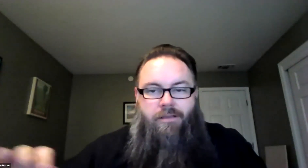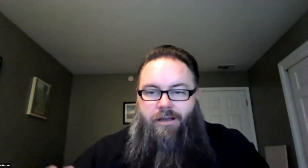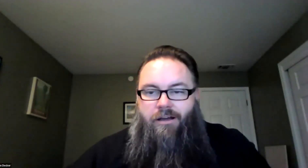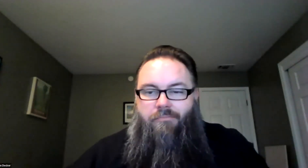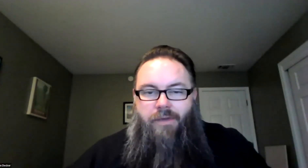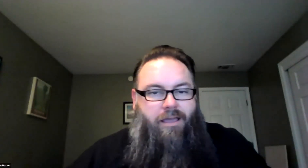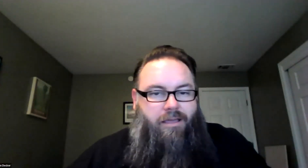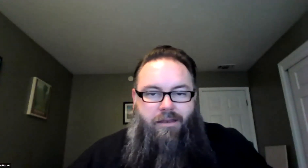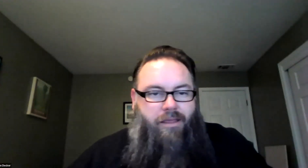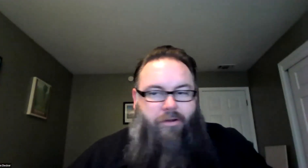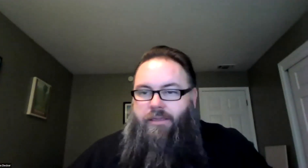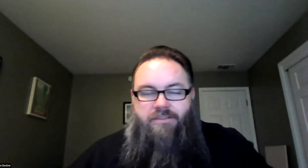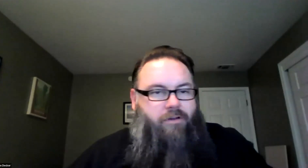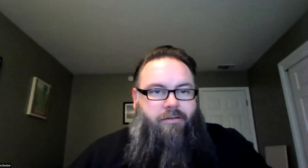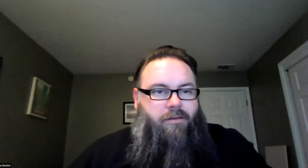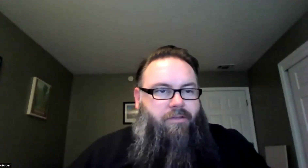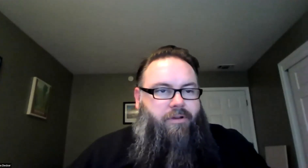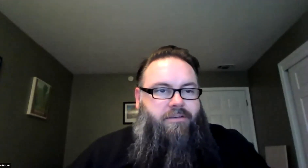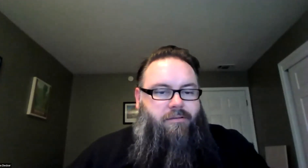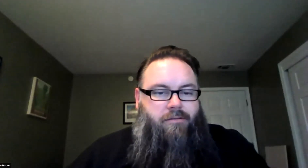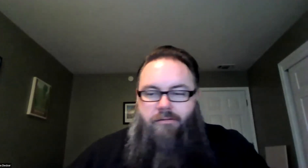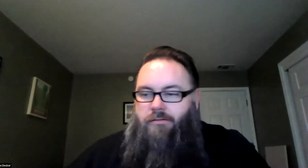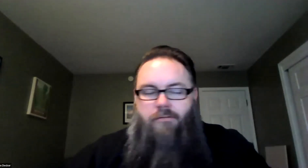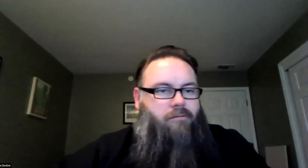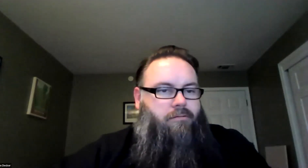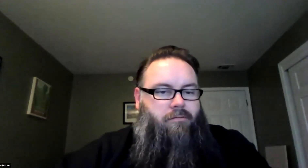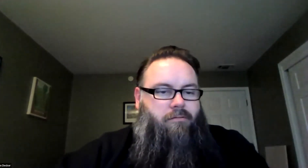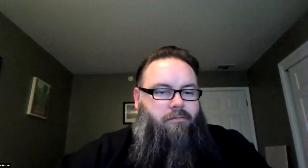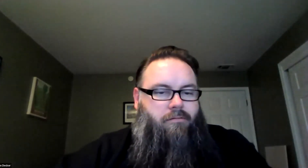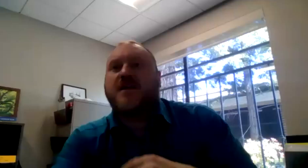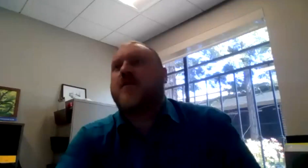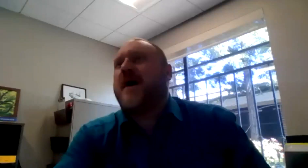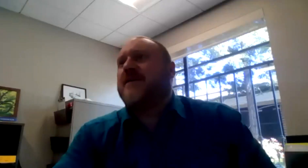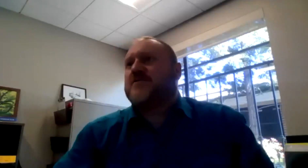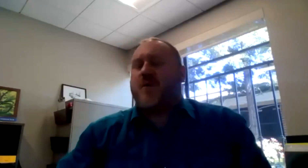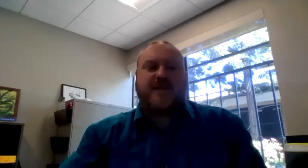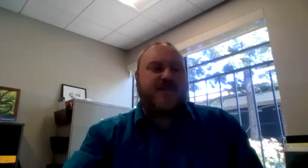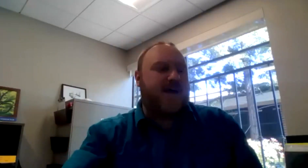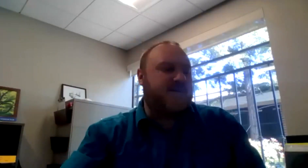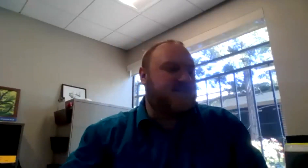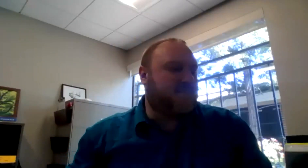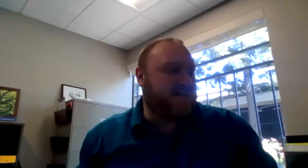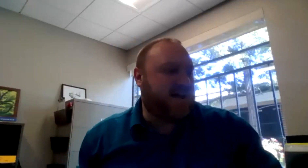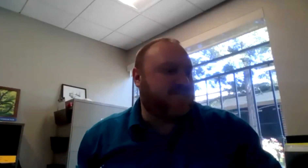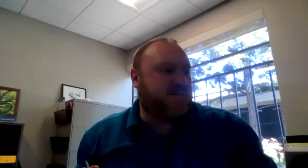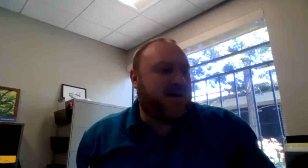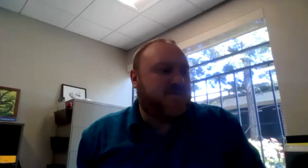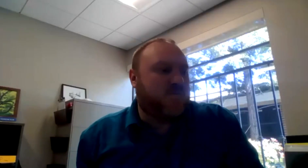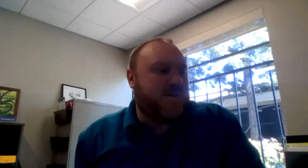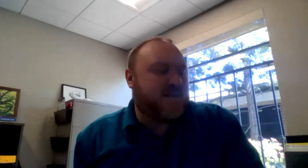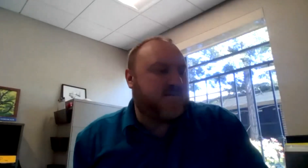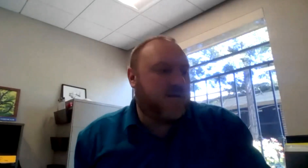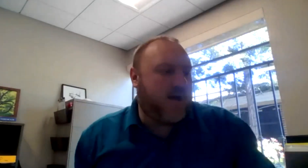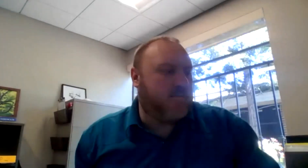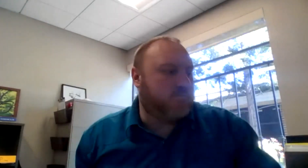providers. And Eric, yes, go ahead. Hand raised. And just on the reminders, one thing that my staff did